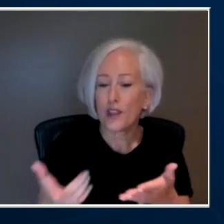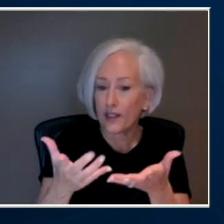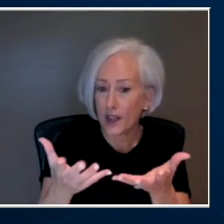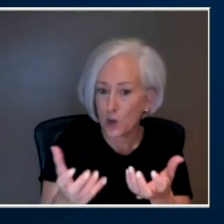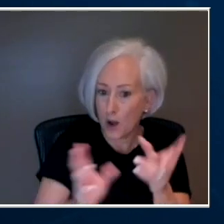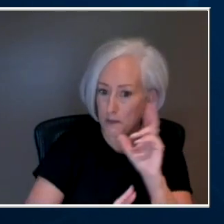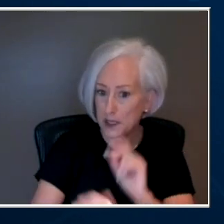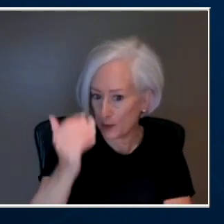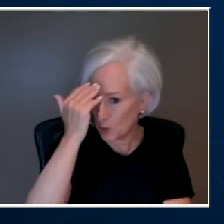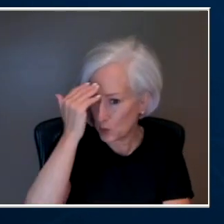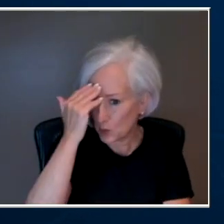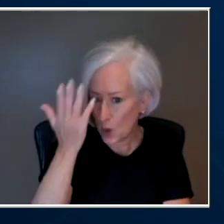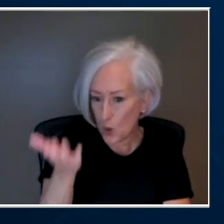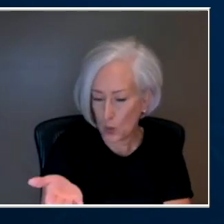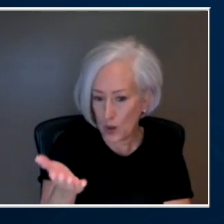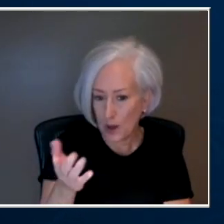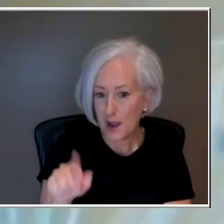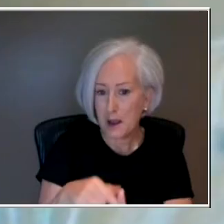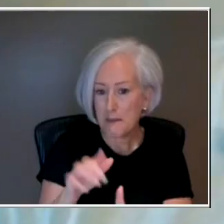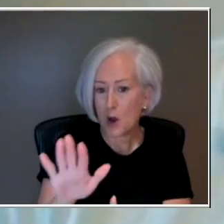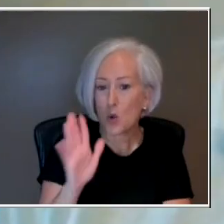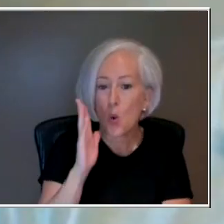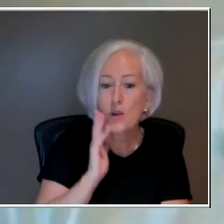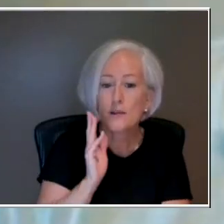know about your experience?